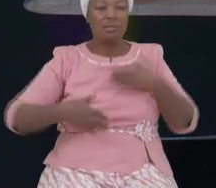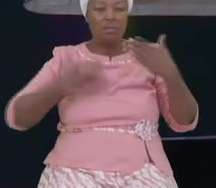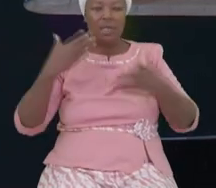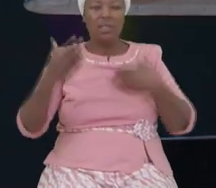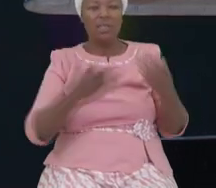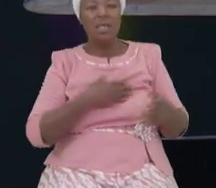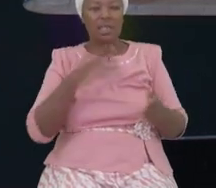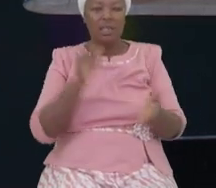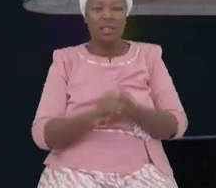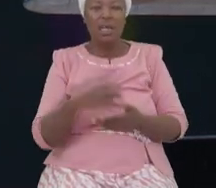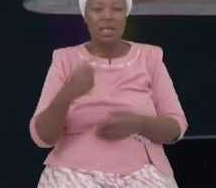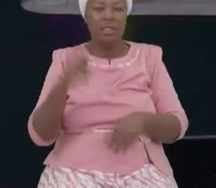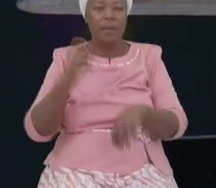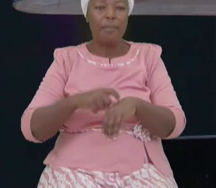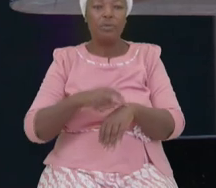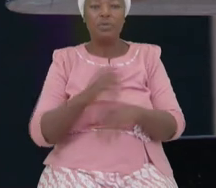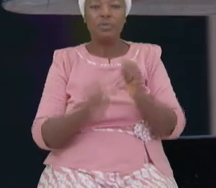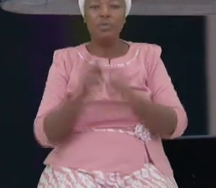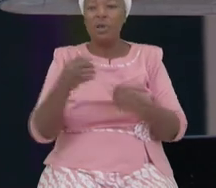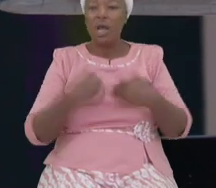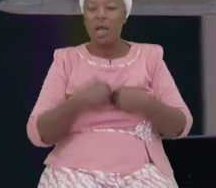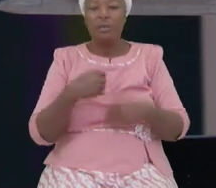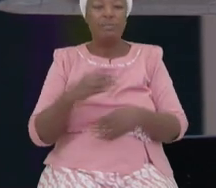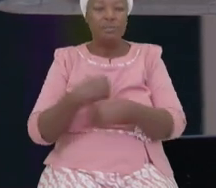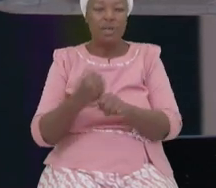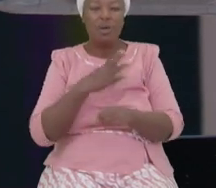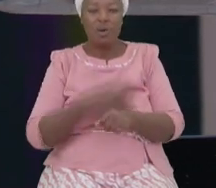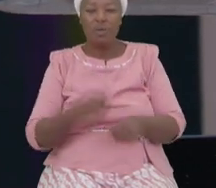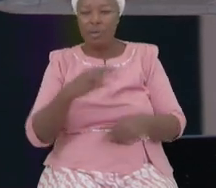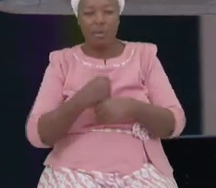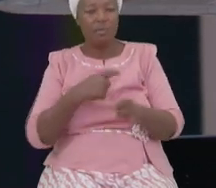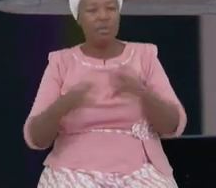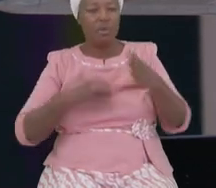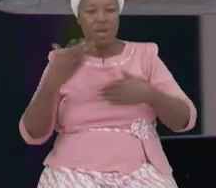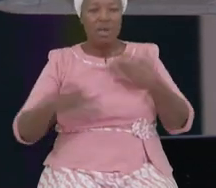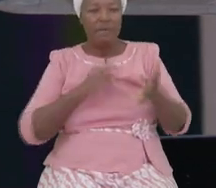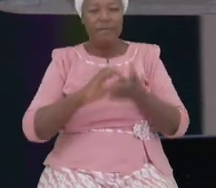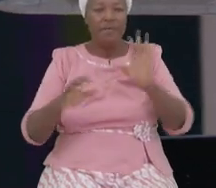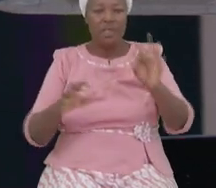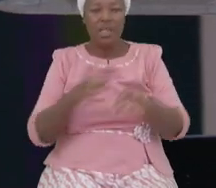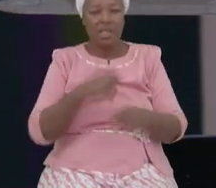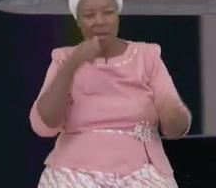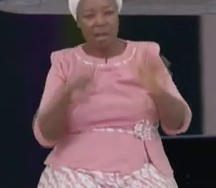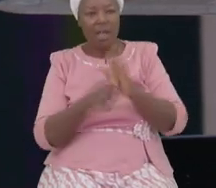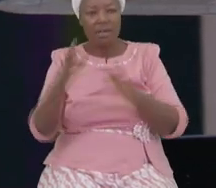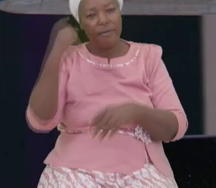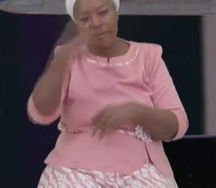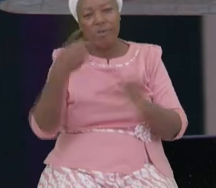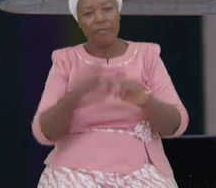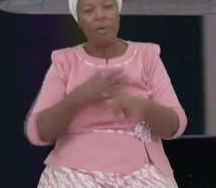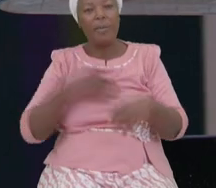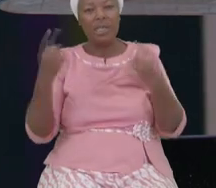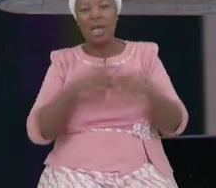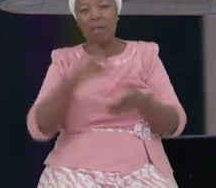may rejoice. Then in verse 9, it says, hide thy face from my sins, and blot out